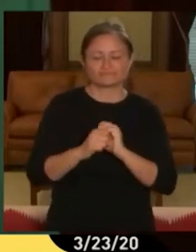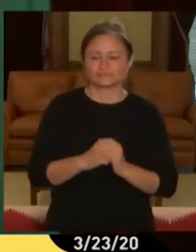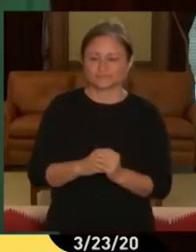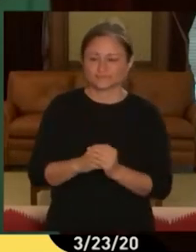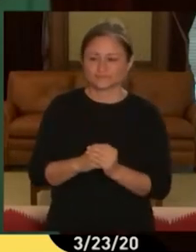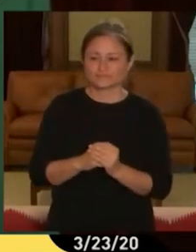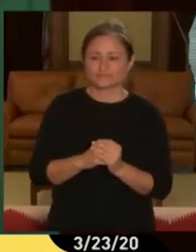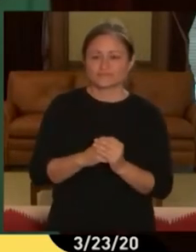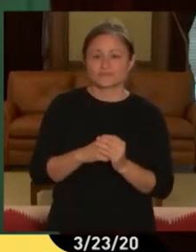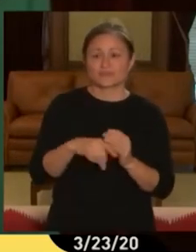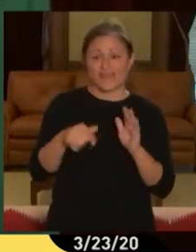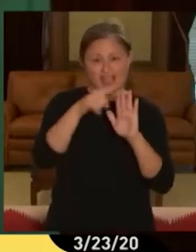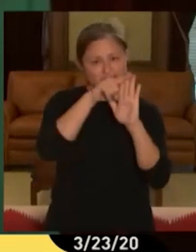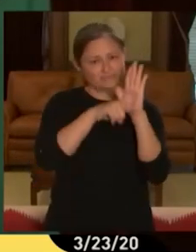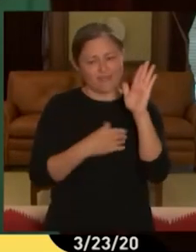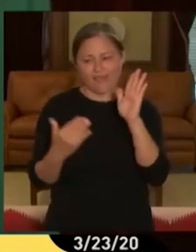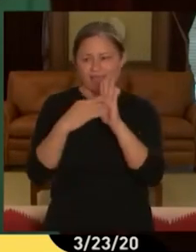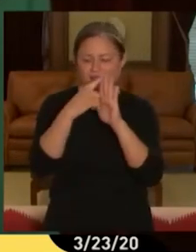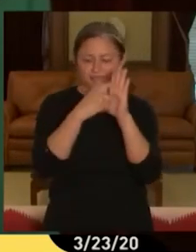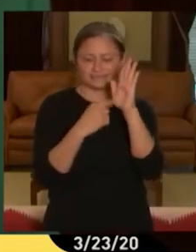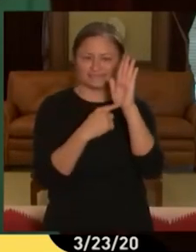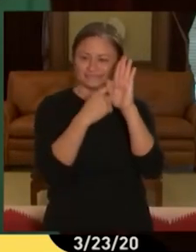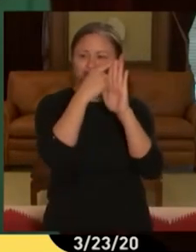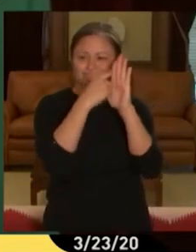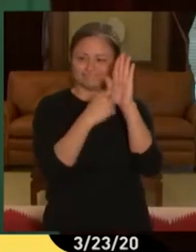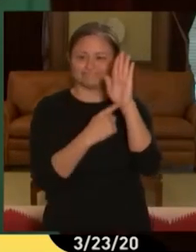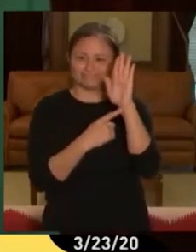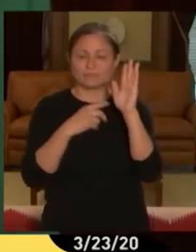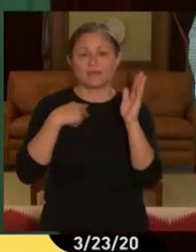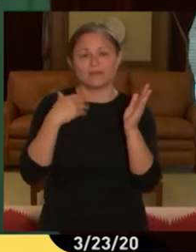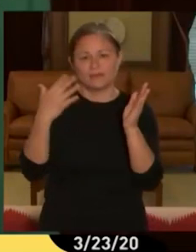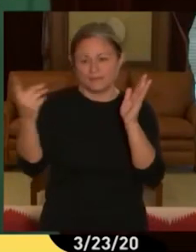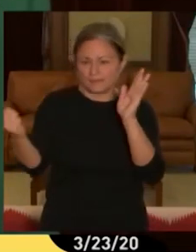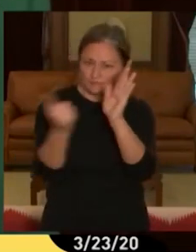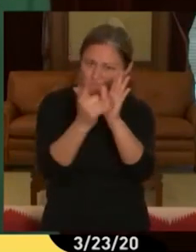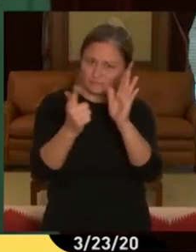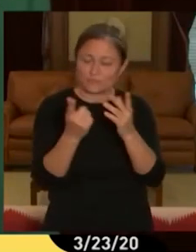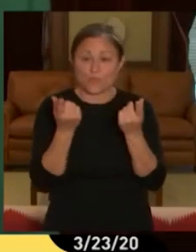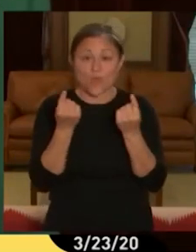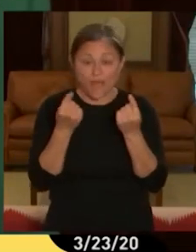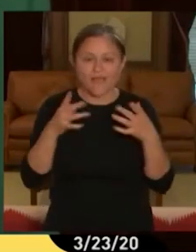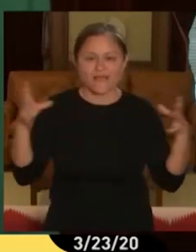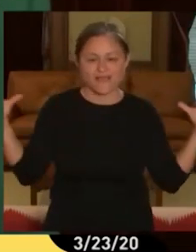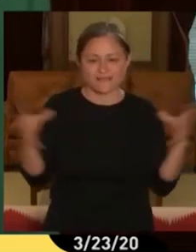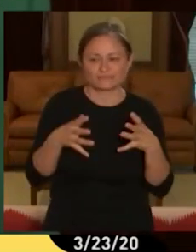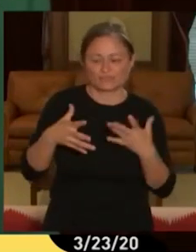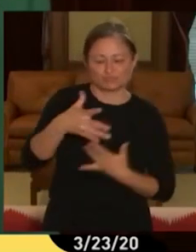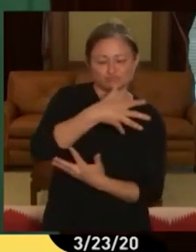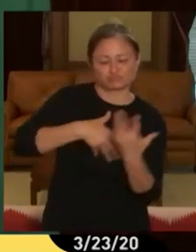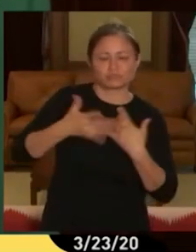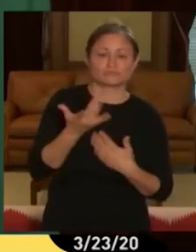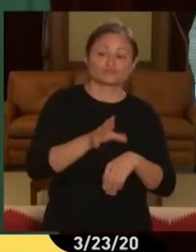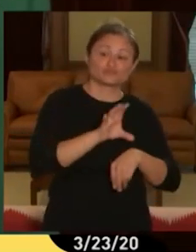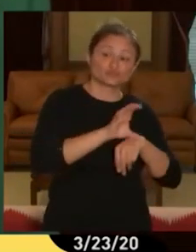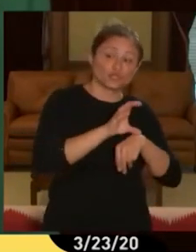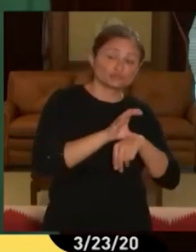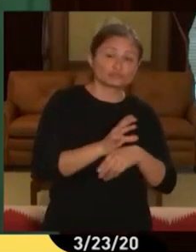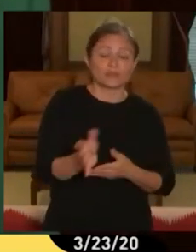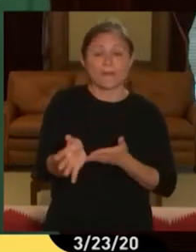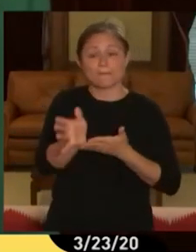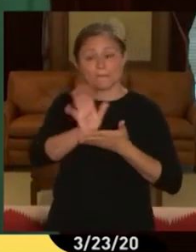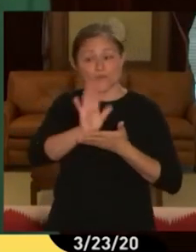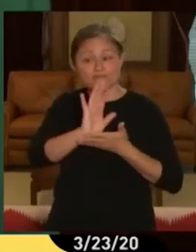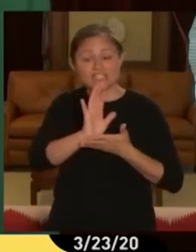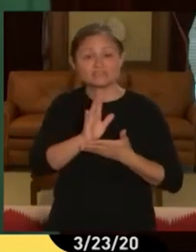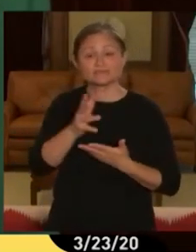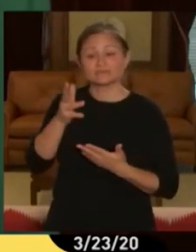immediately ban all gatherings of people for social, spiritual, and recreational purposes. This